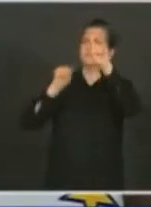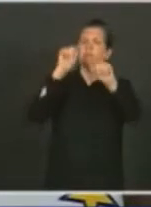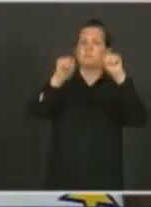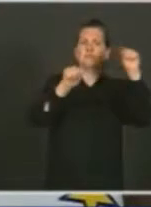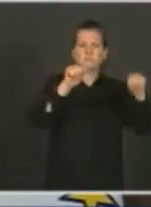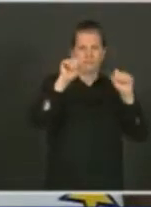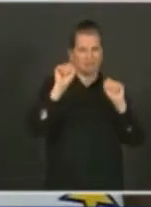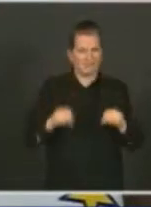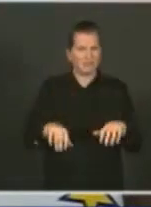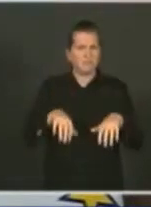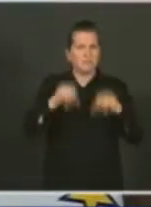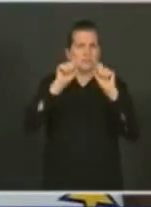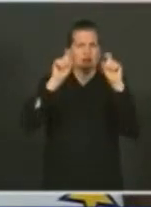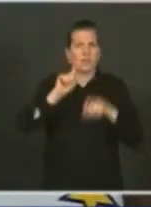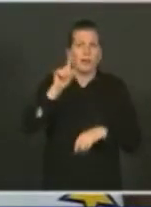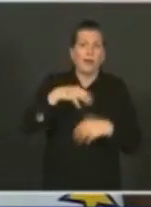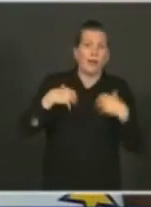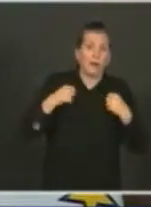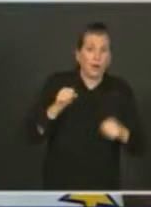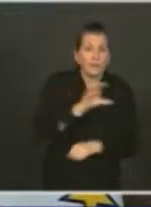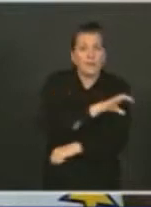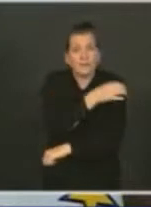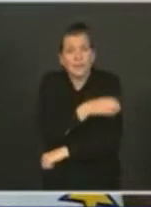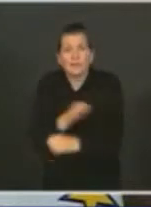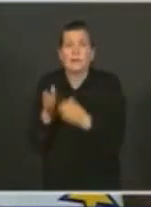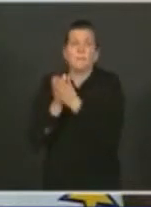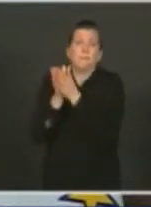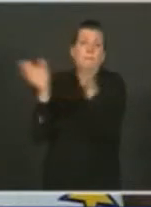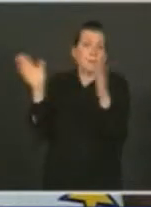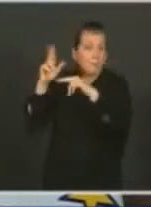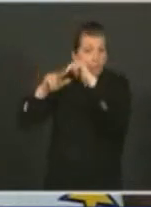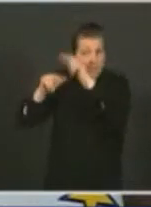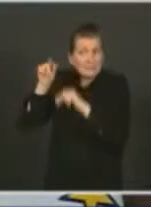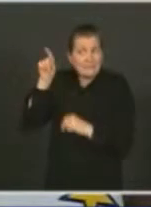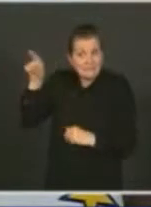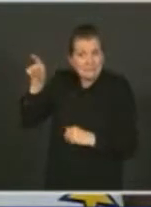public buildings, testing in doctor's offices.